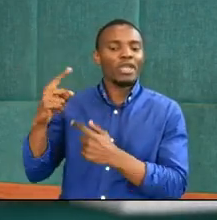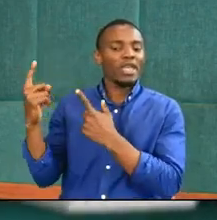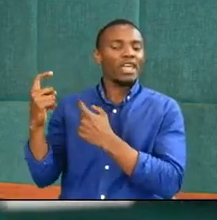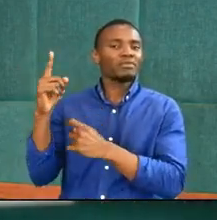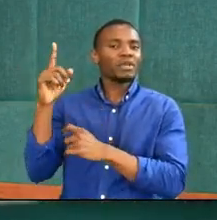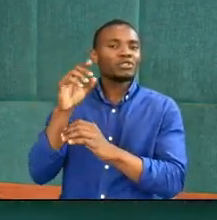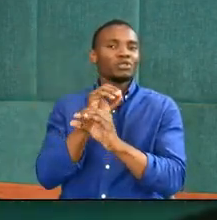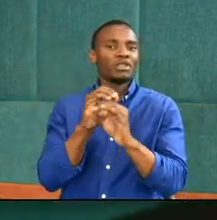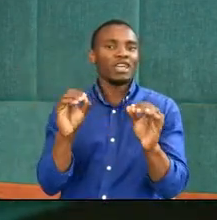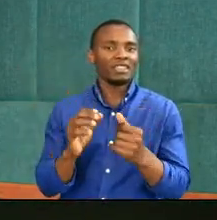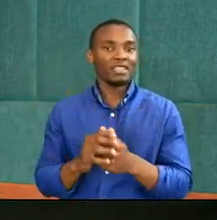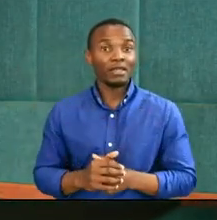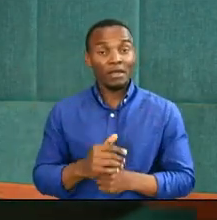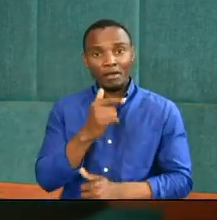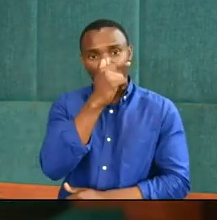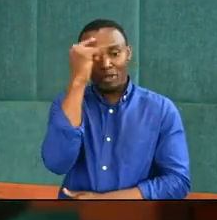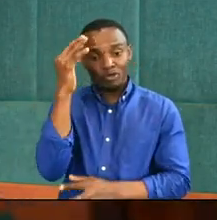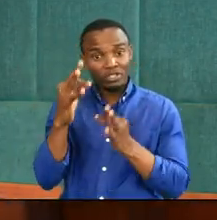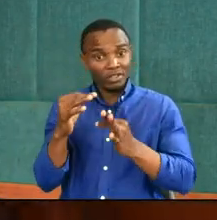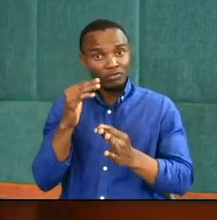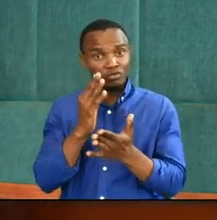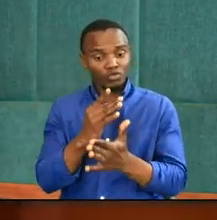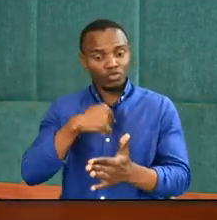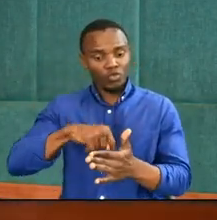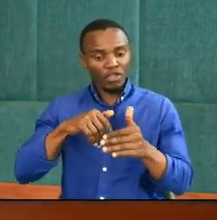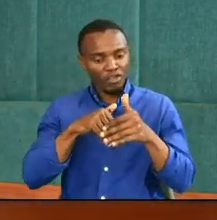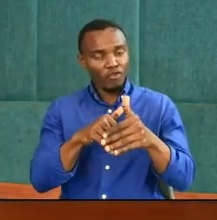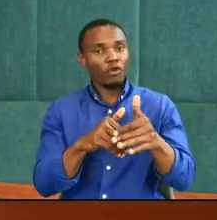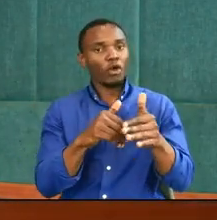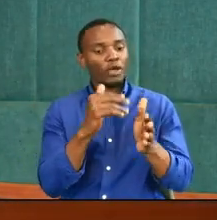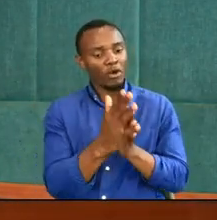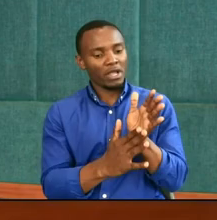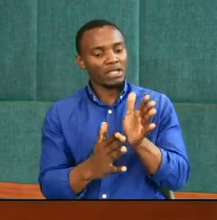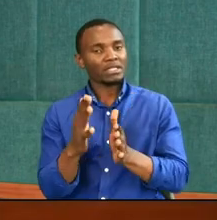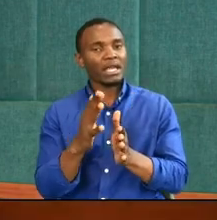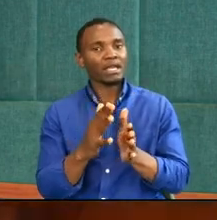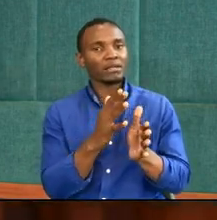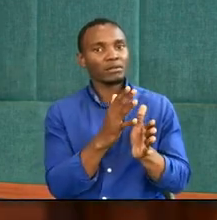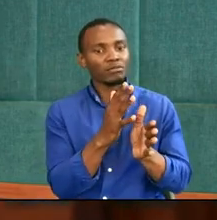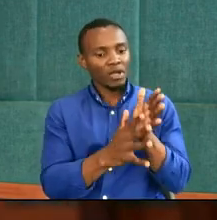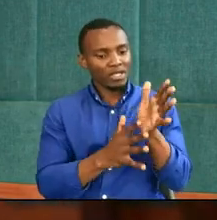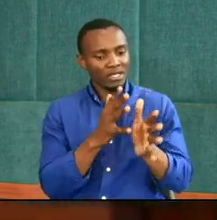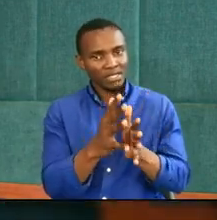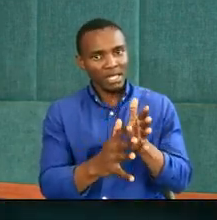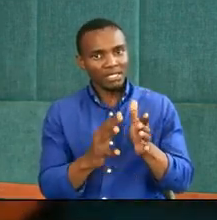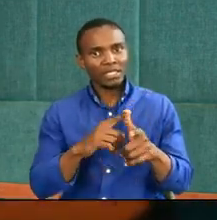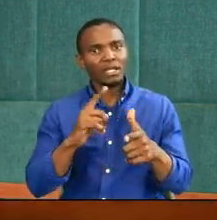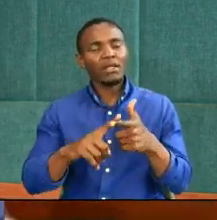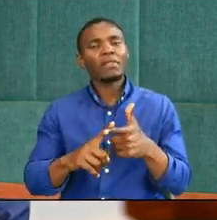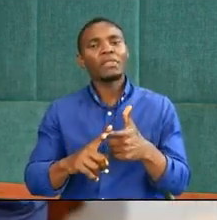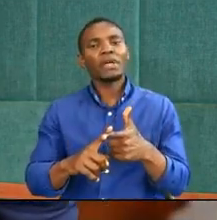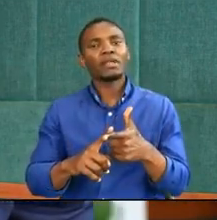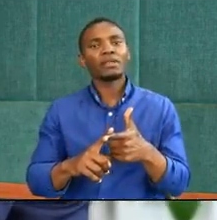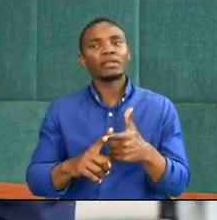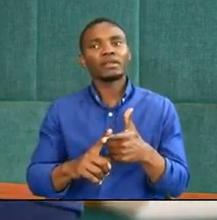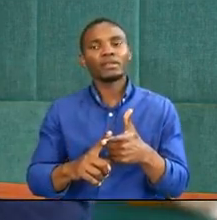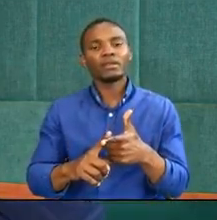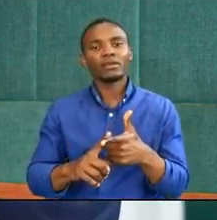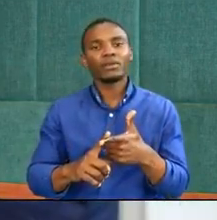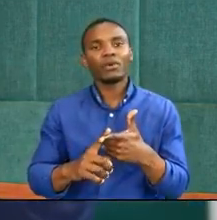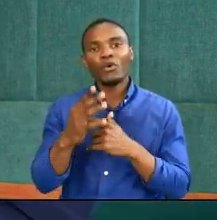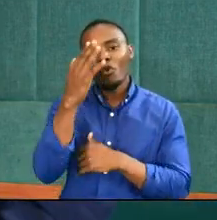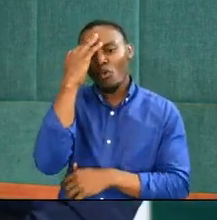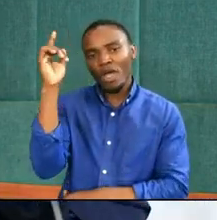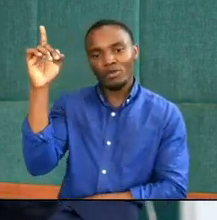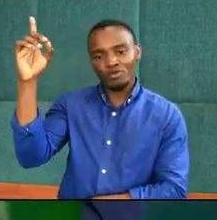come? Because if we're tracking the signs, then we should know when you're coming. But what should cause this? What could possibly cause it? What